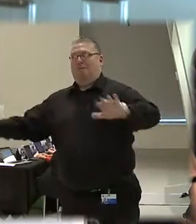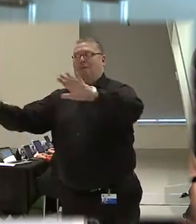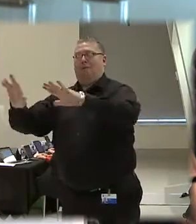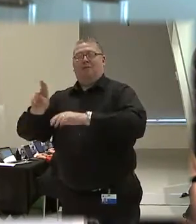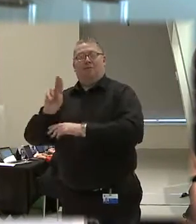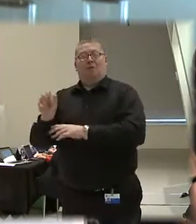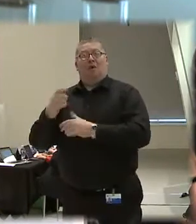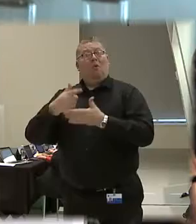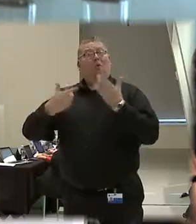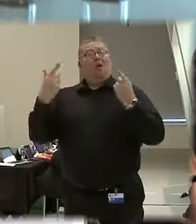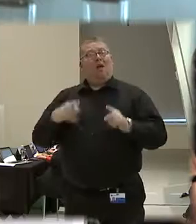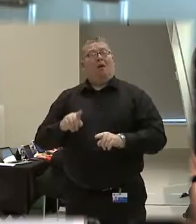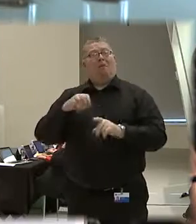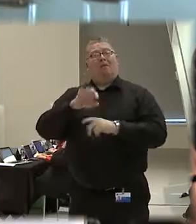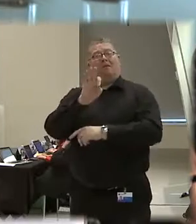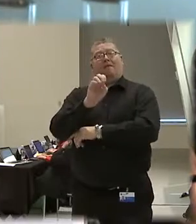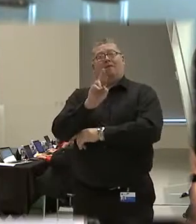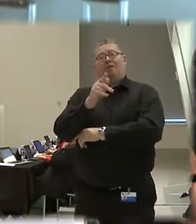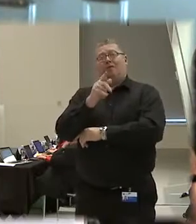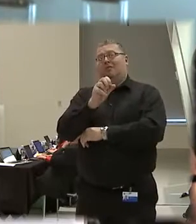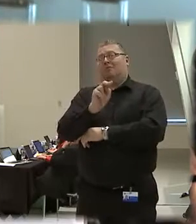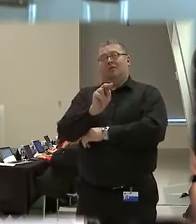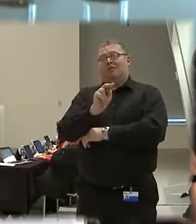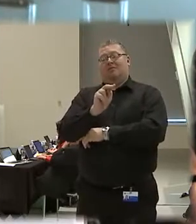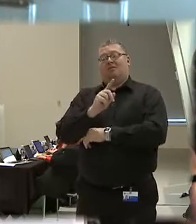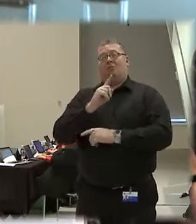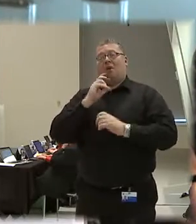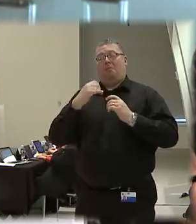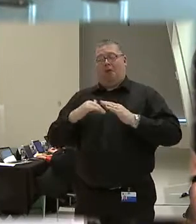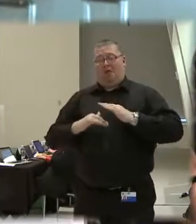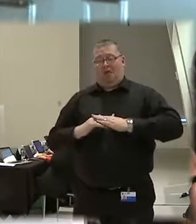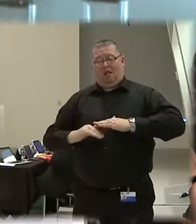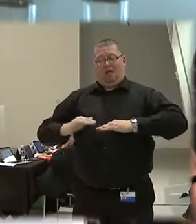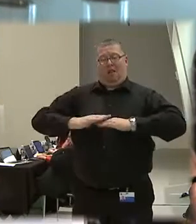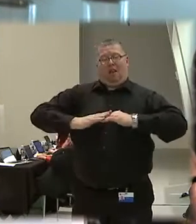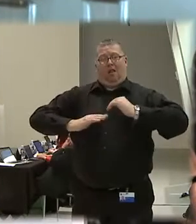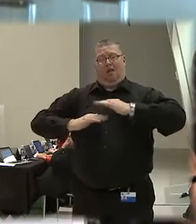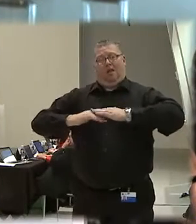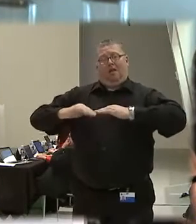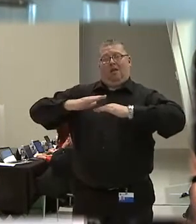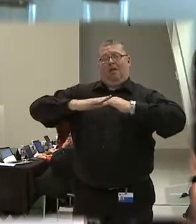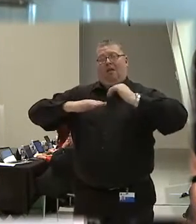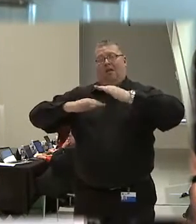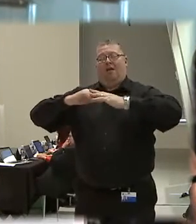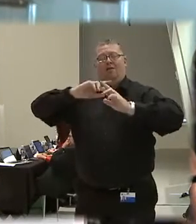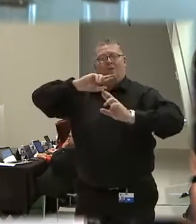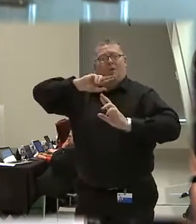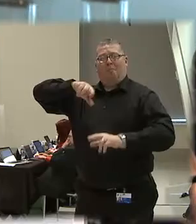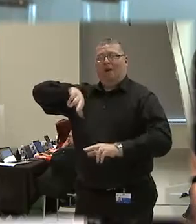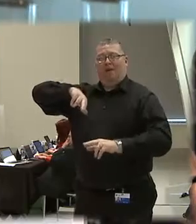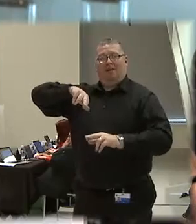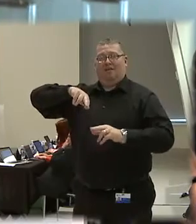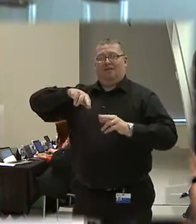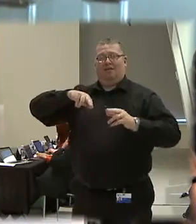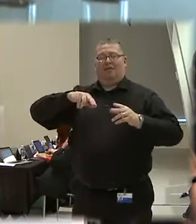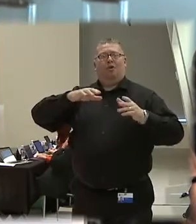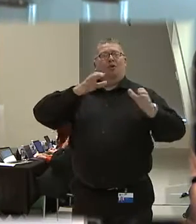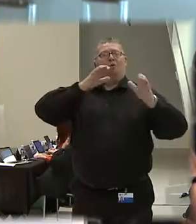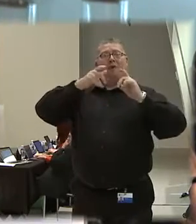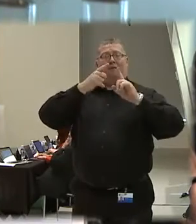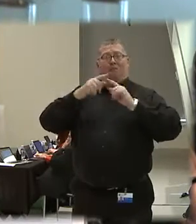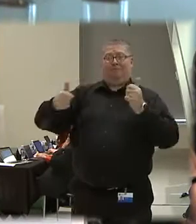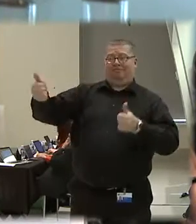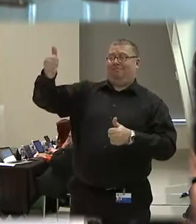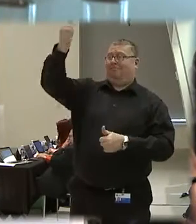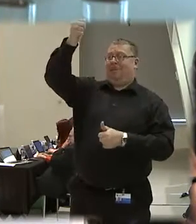in Ferguson was a tiered, layered response of mutual aid. And direction from the top, I think, was missing